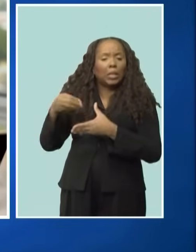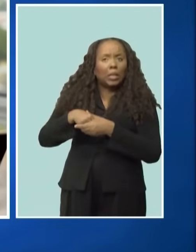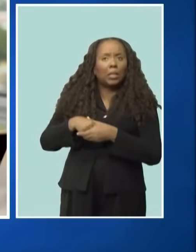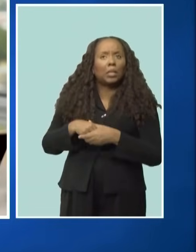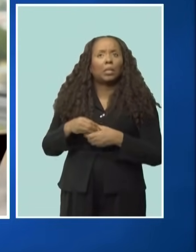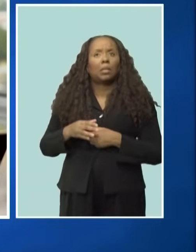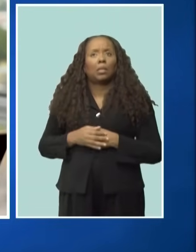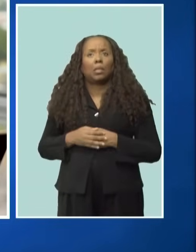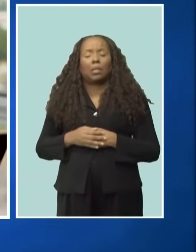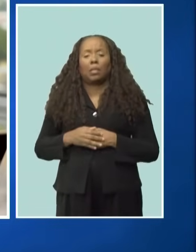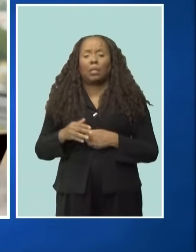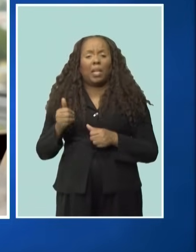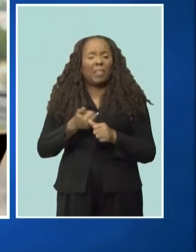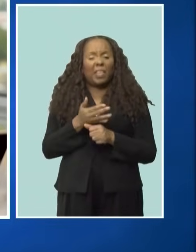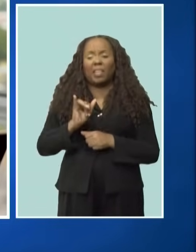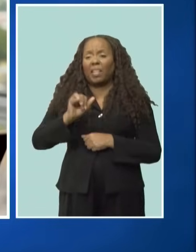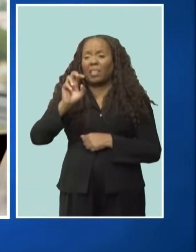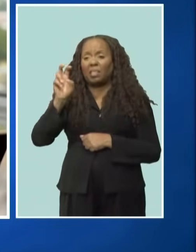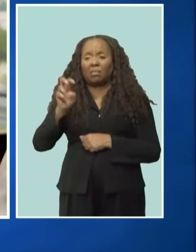climate resistant tourism, etc.